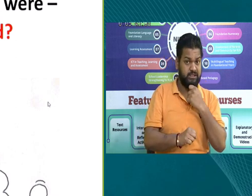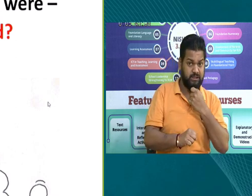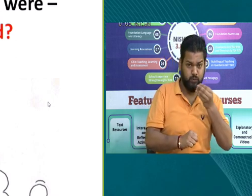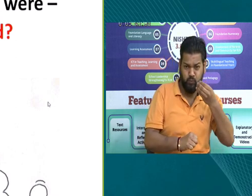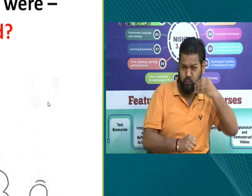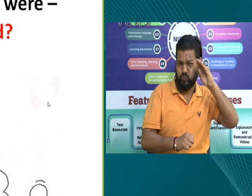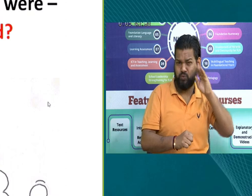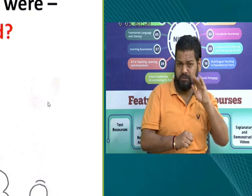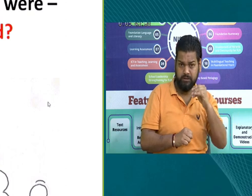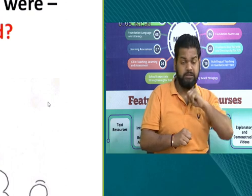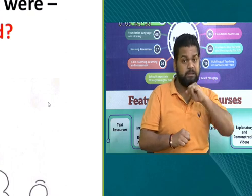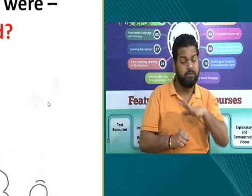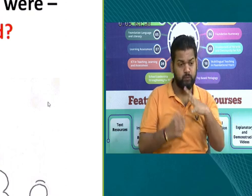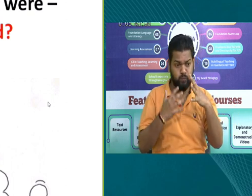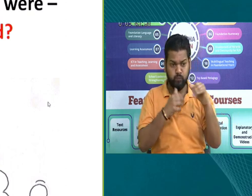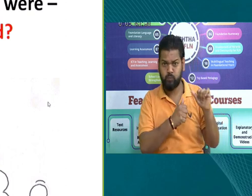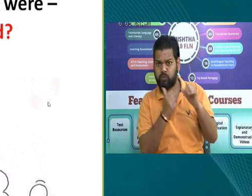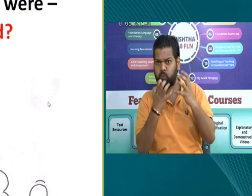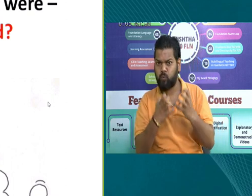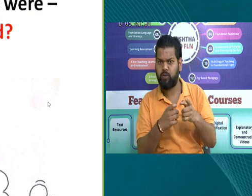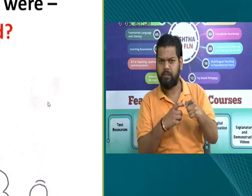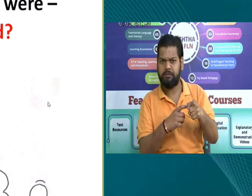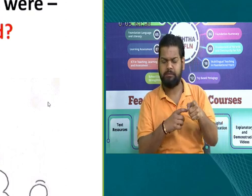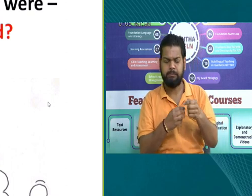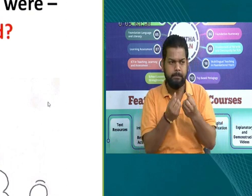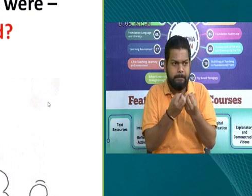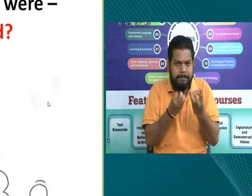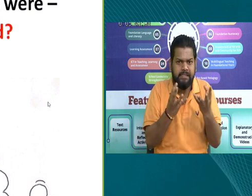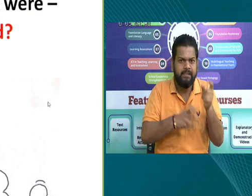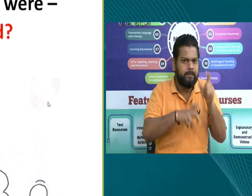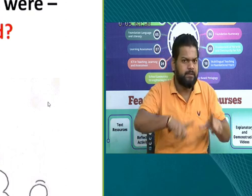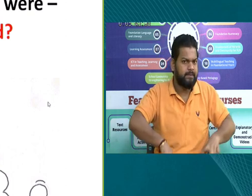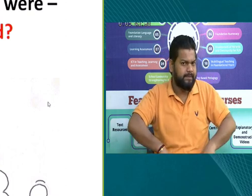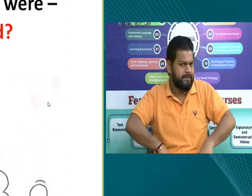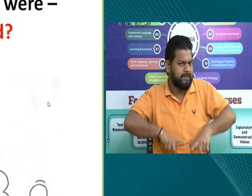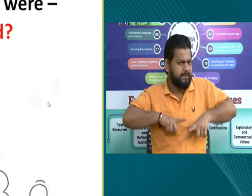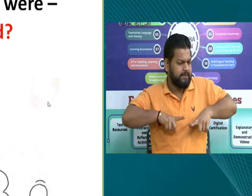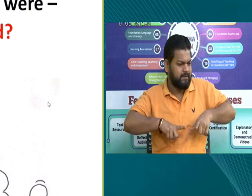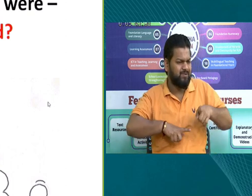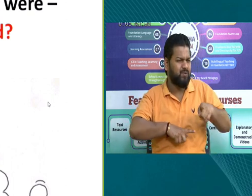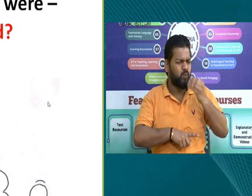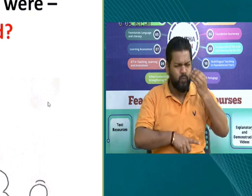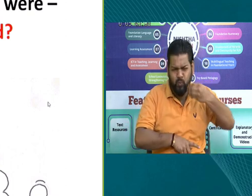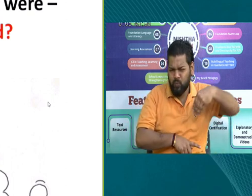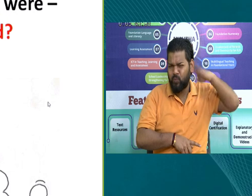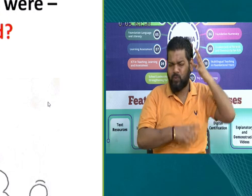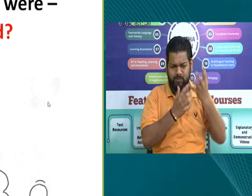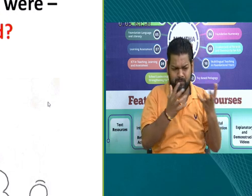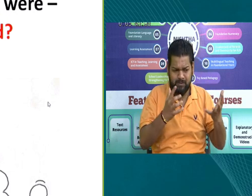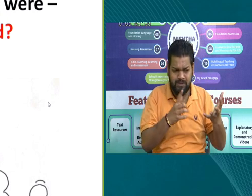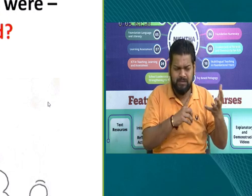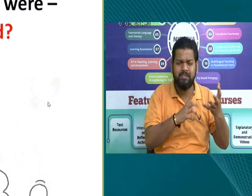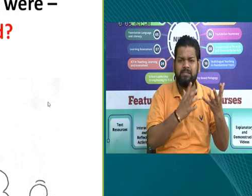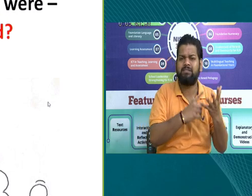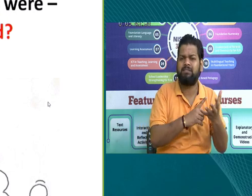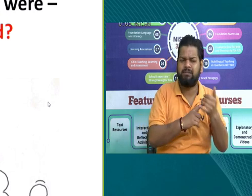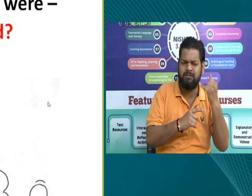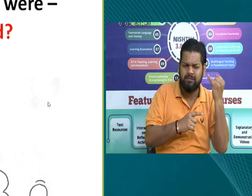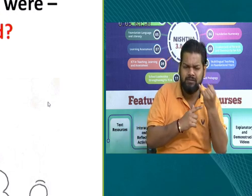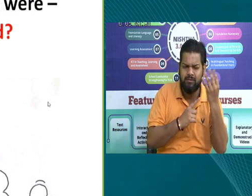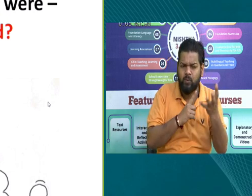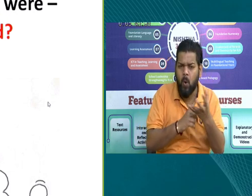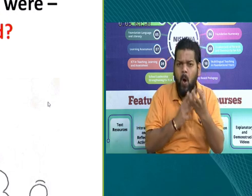the oldest living thing in the world? Why was he searching for the oldest thing? Because he wanted to make